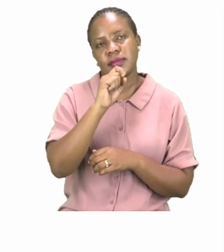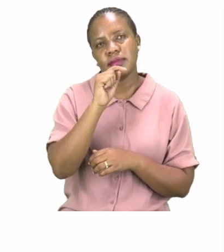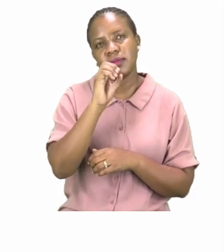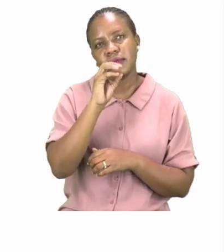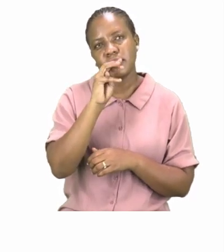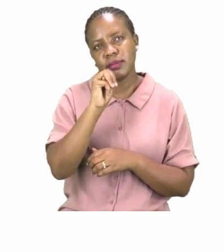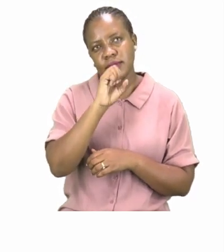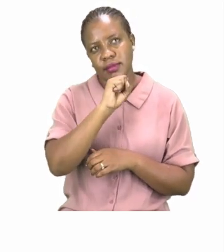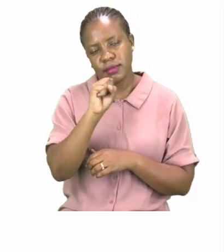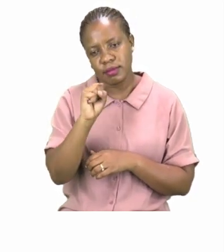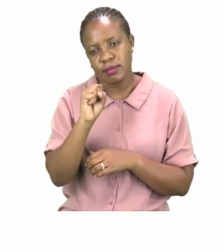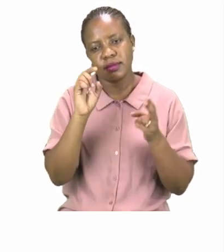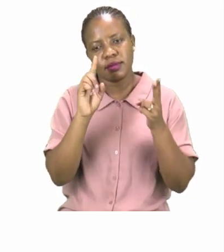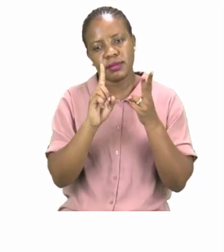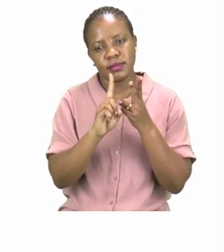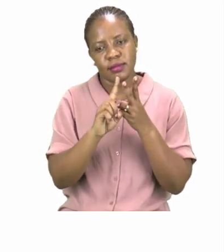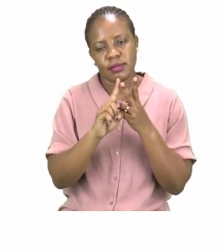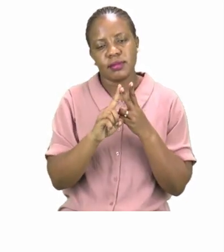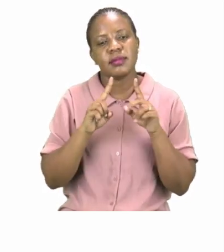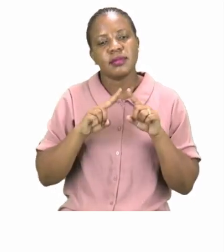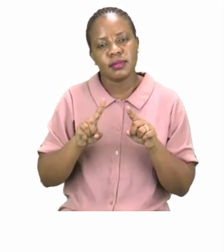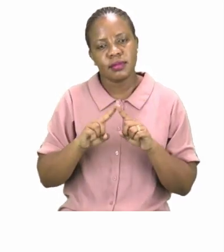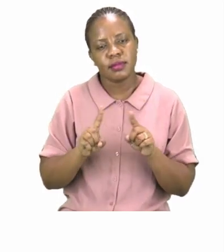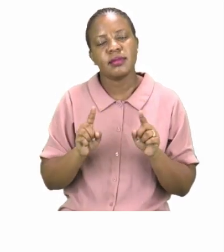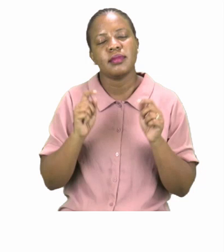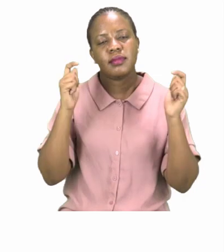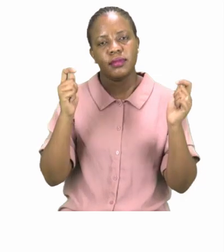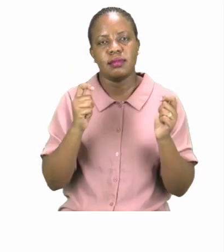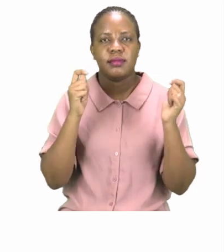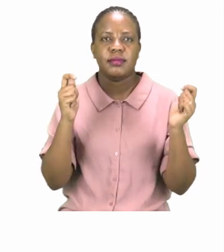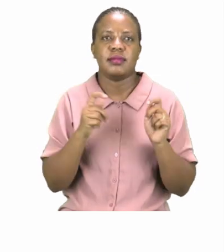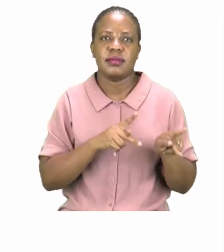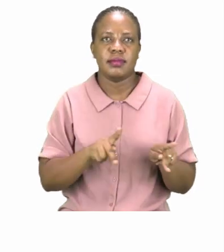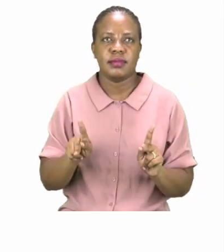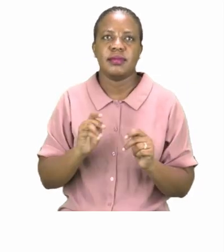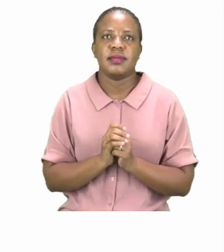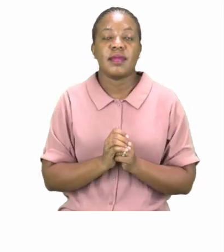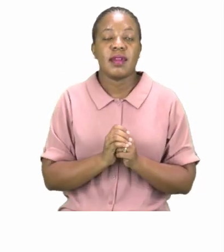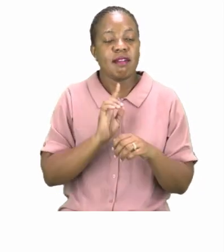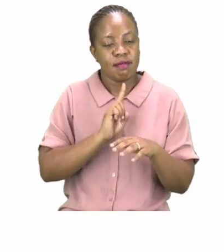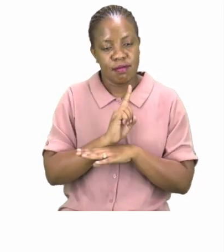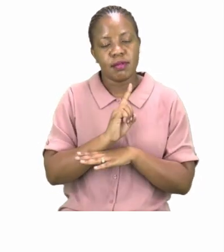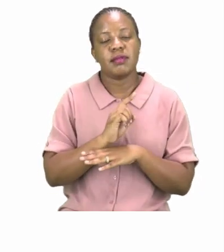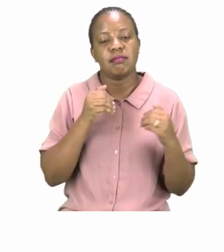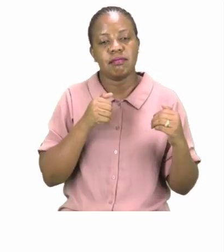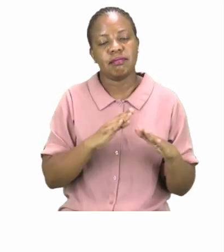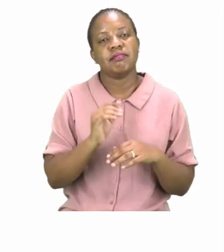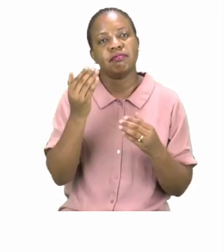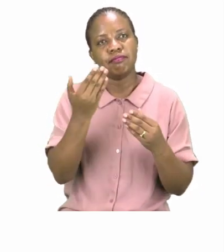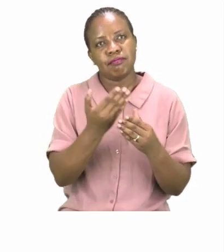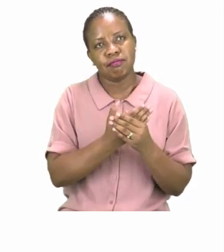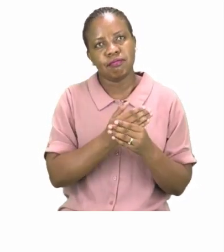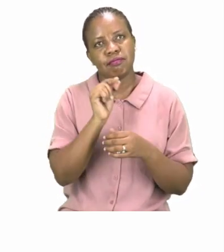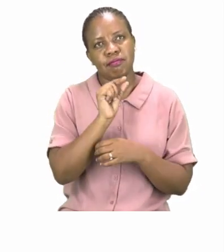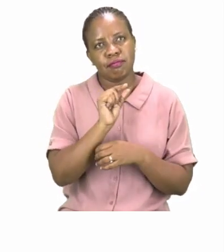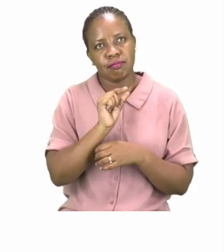at vocabulary words. Now, the words that are there are things that happen